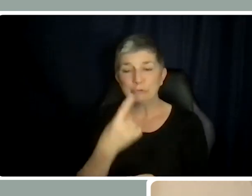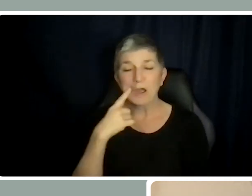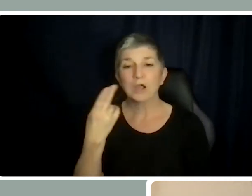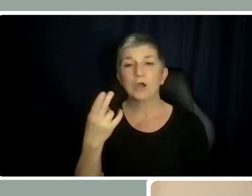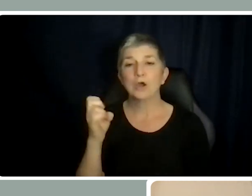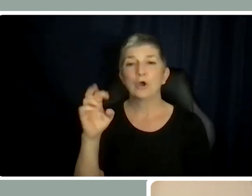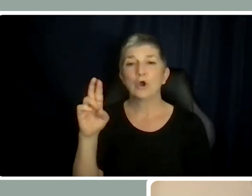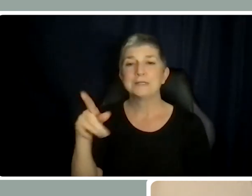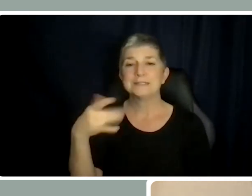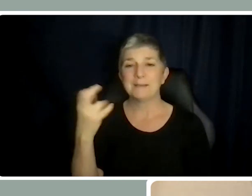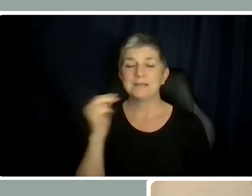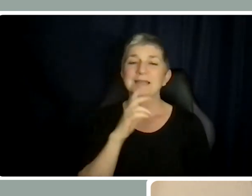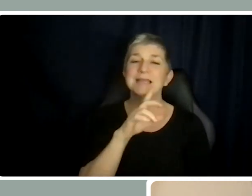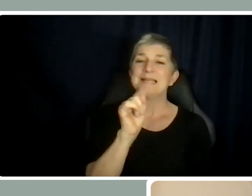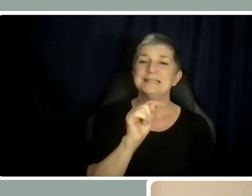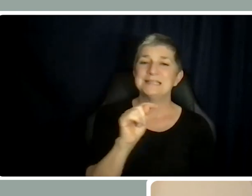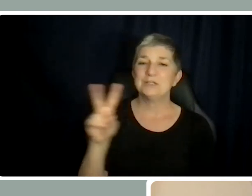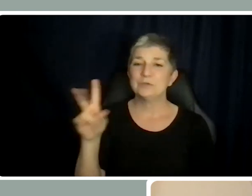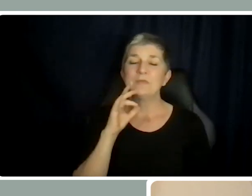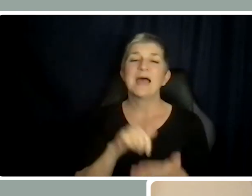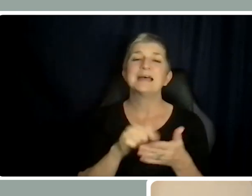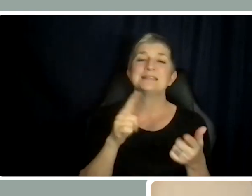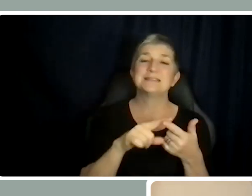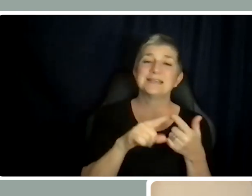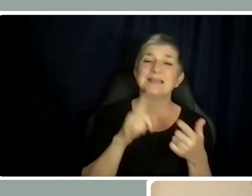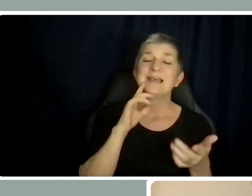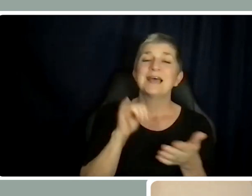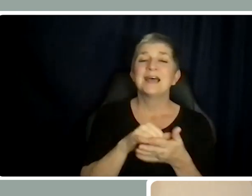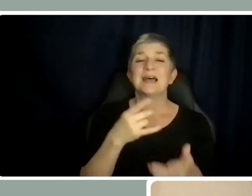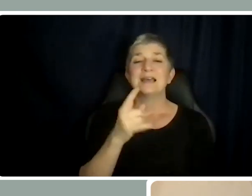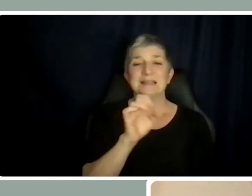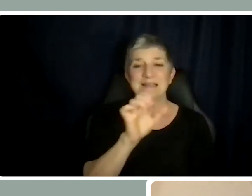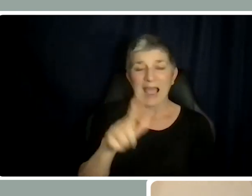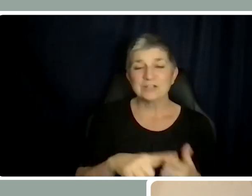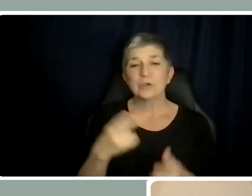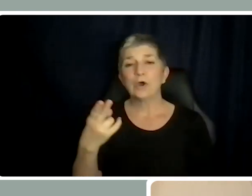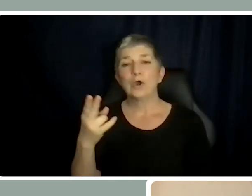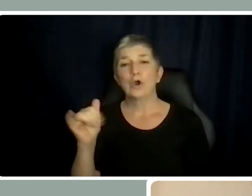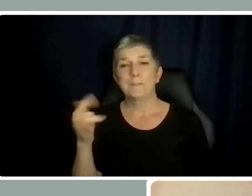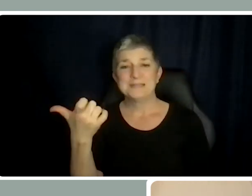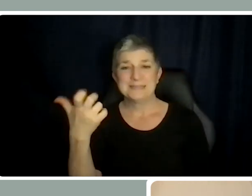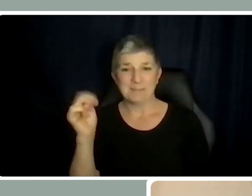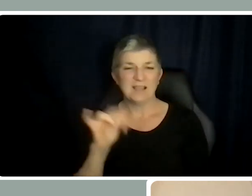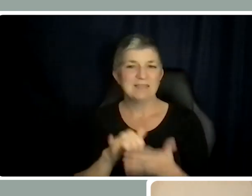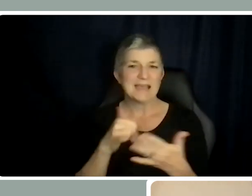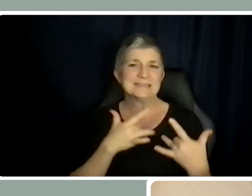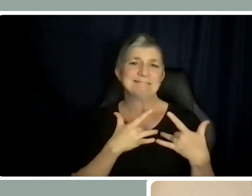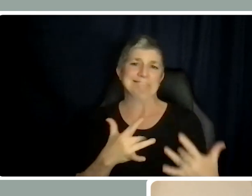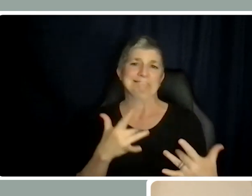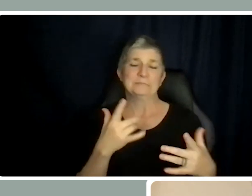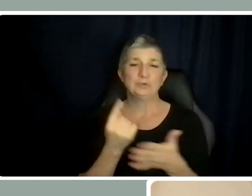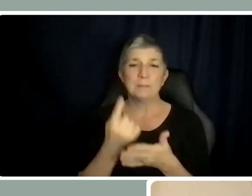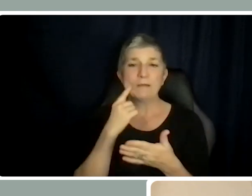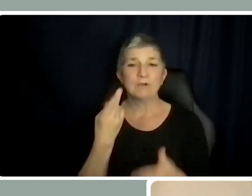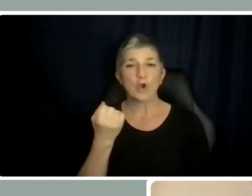TH regimen. The T is the Taxol, the H is the Herceptin. You put them together, and that's the standard treatment for a stage 1 tumor. So do